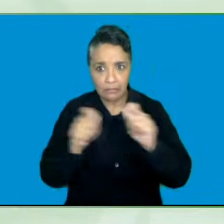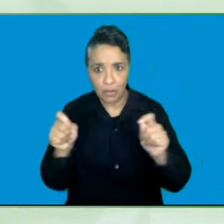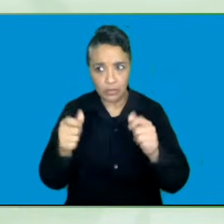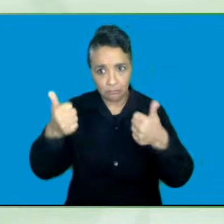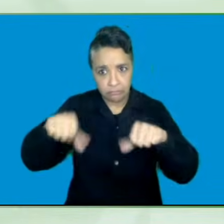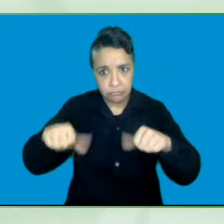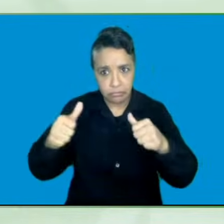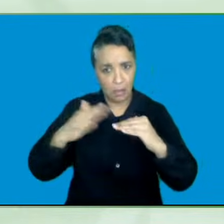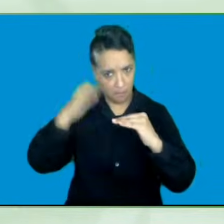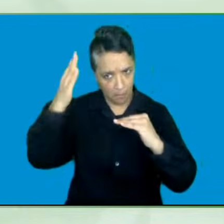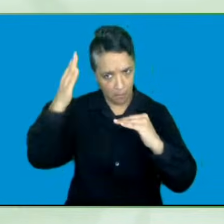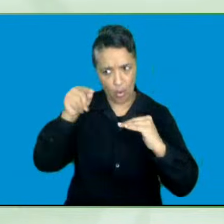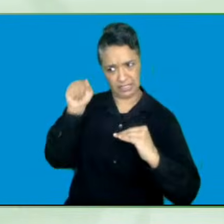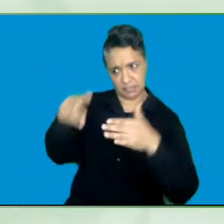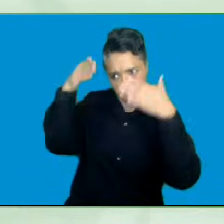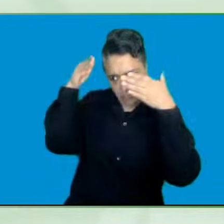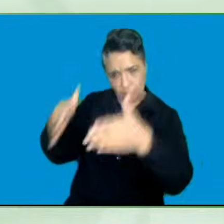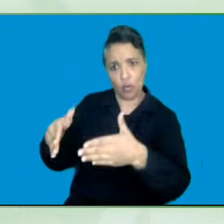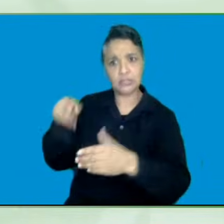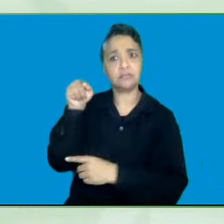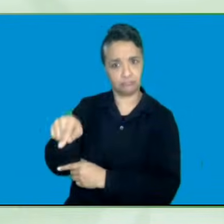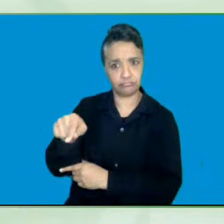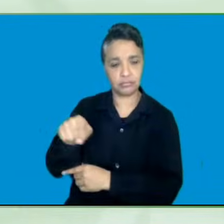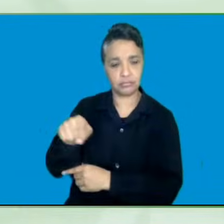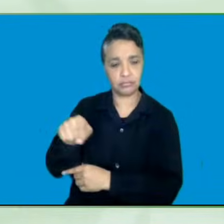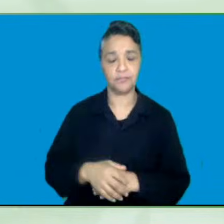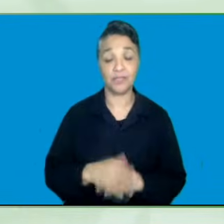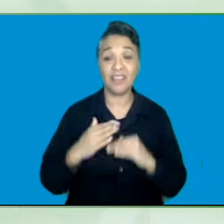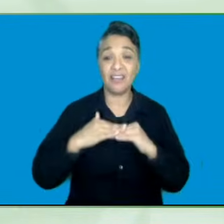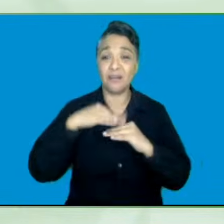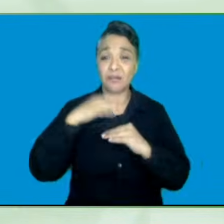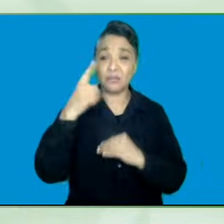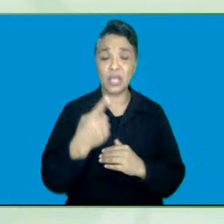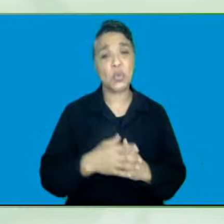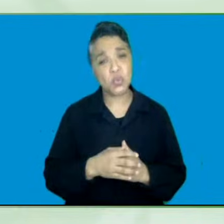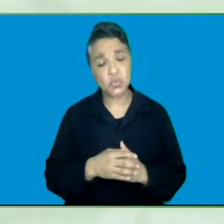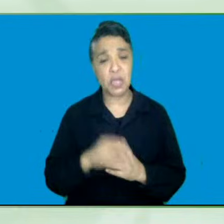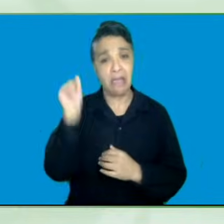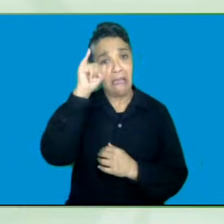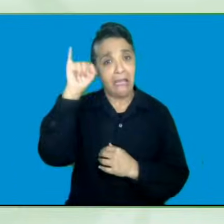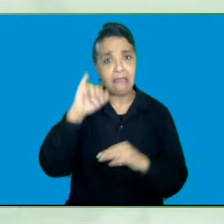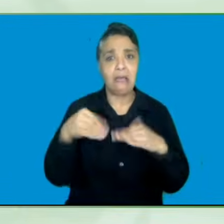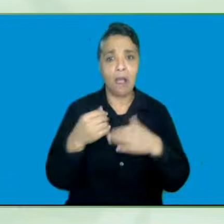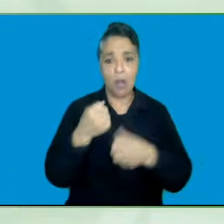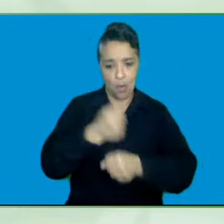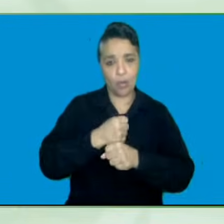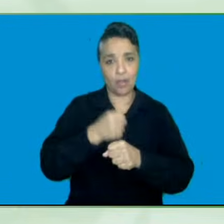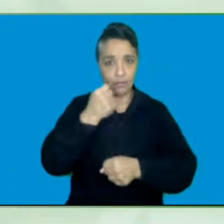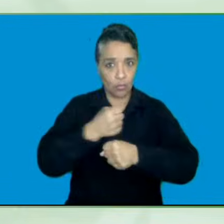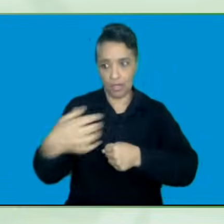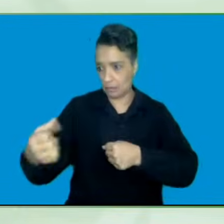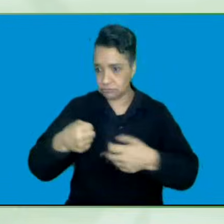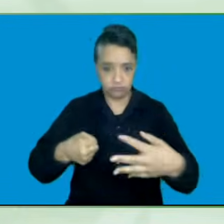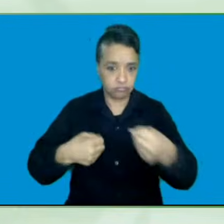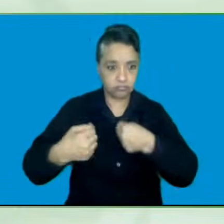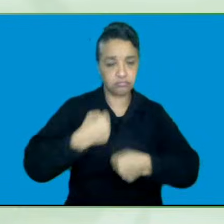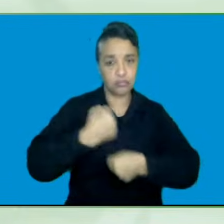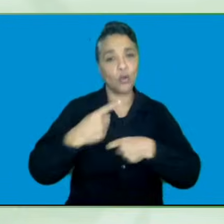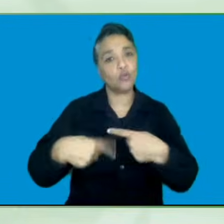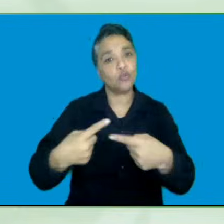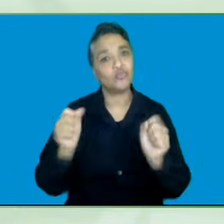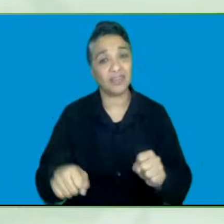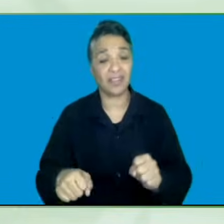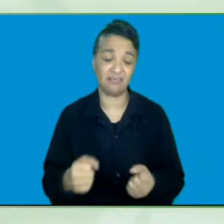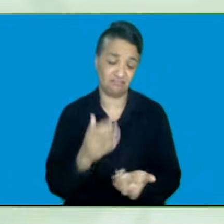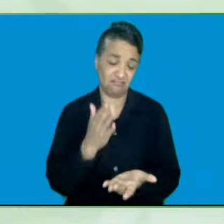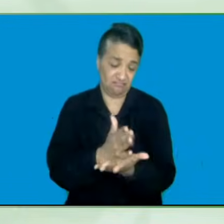lot of interviewees also expressed concern about the use of AI in recruitment tools as well, and for obvious reasons. I mean,